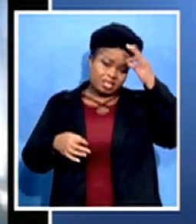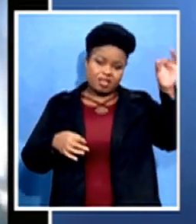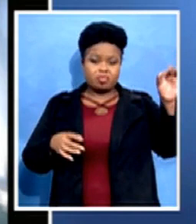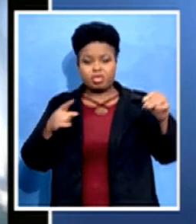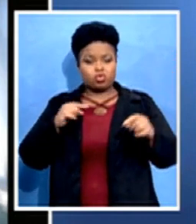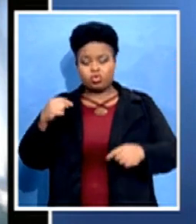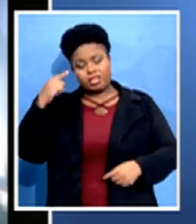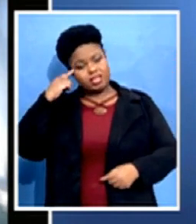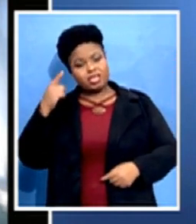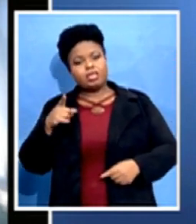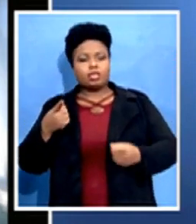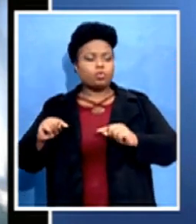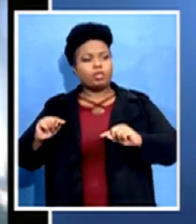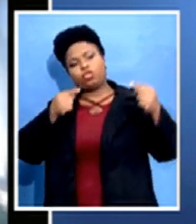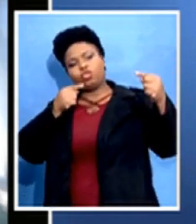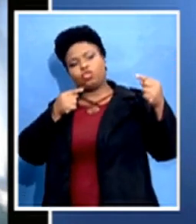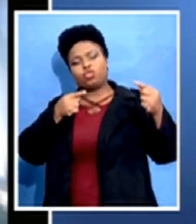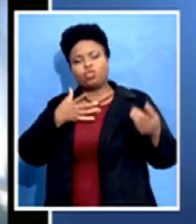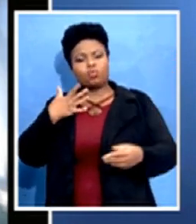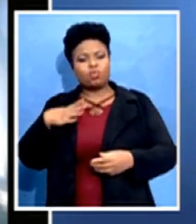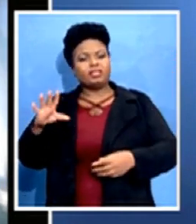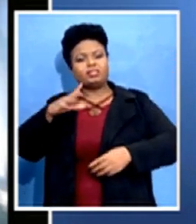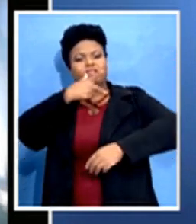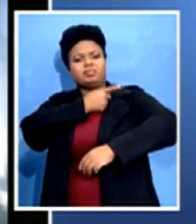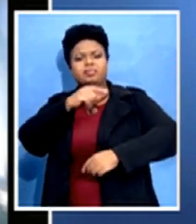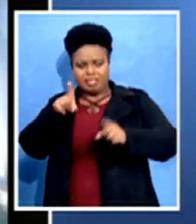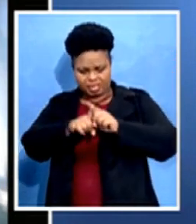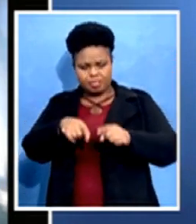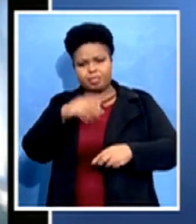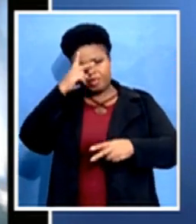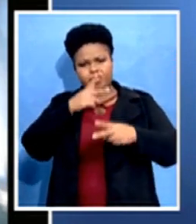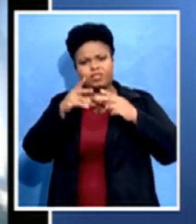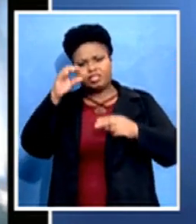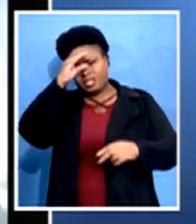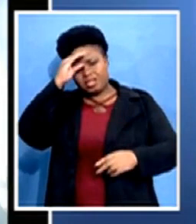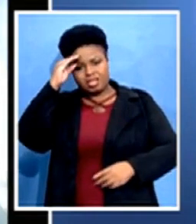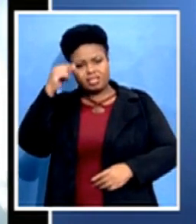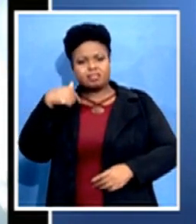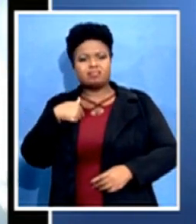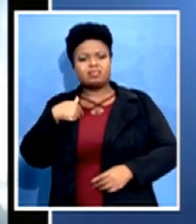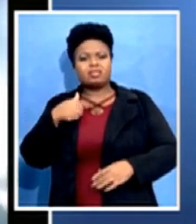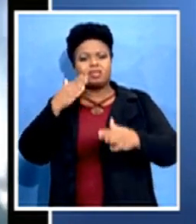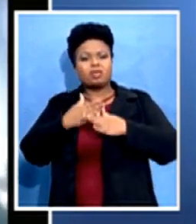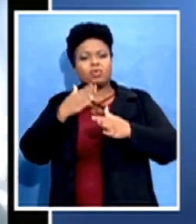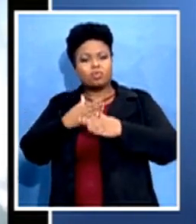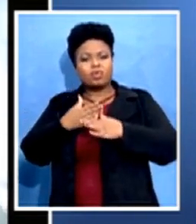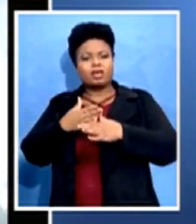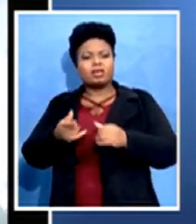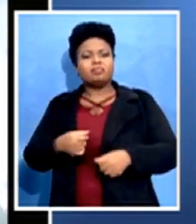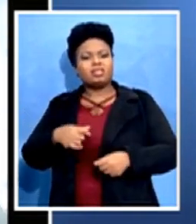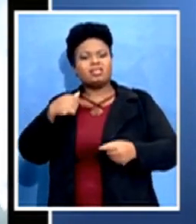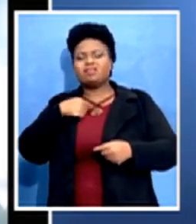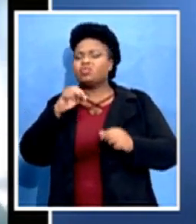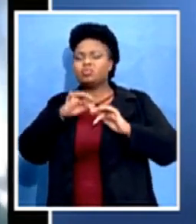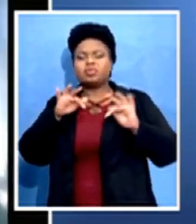professionals. I'm a nurse myself, a professional nurse who's working in a pediatric department. I'm immunizing and giving vaccine to kids every day. We are not